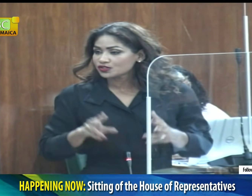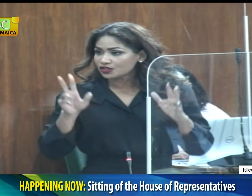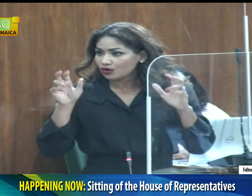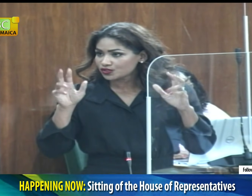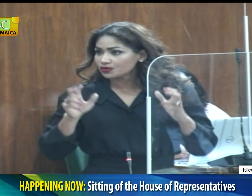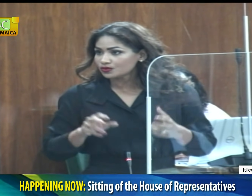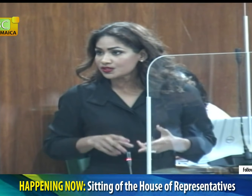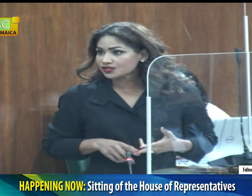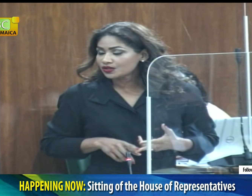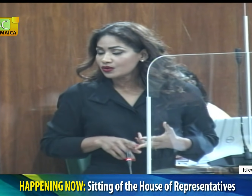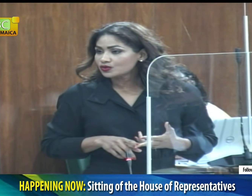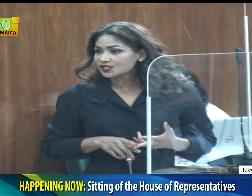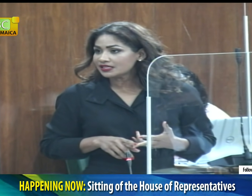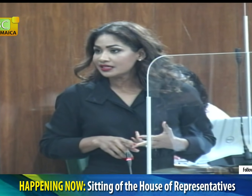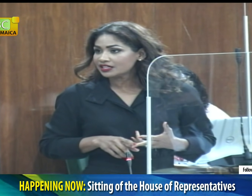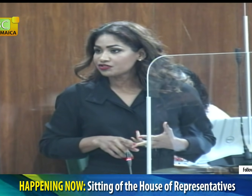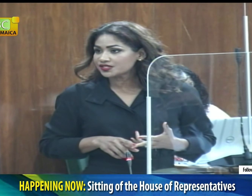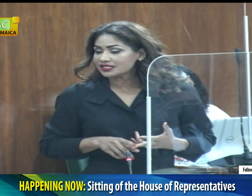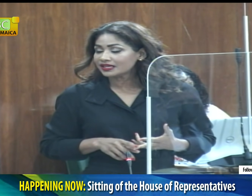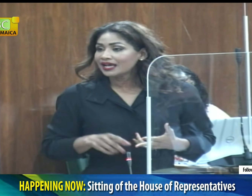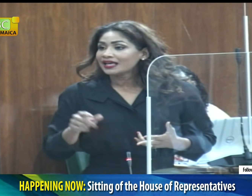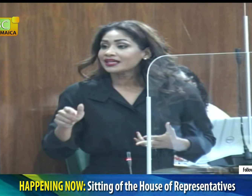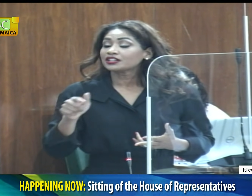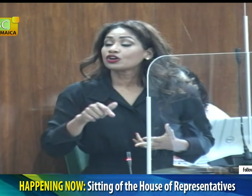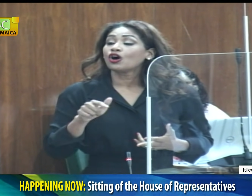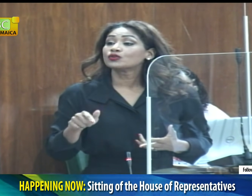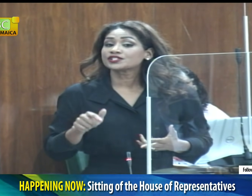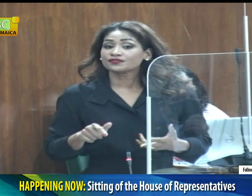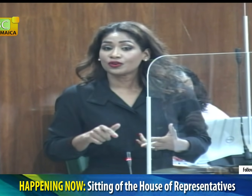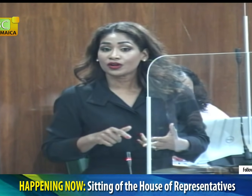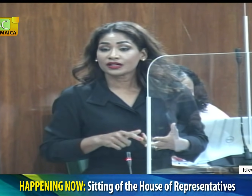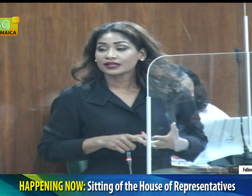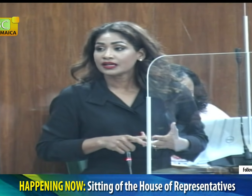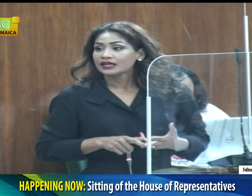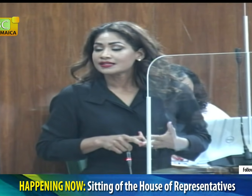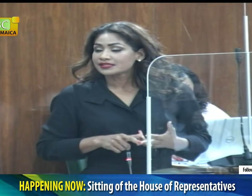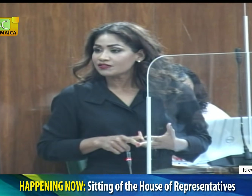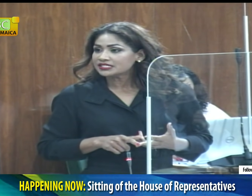200,000 households who steal electricity. That accounts for